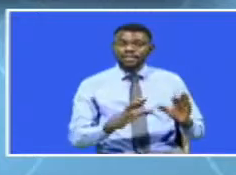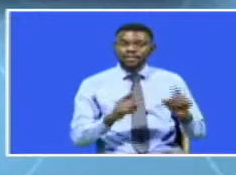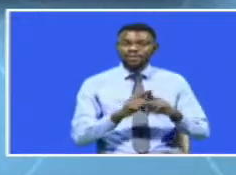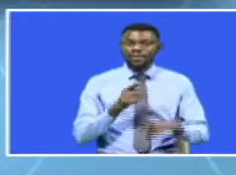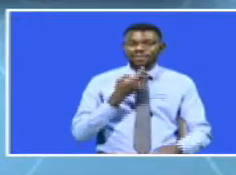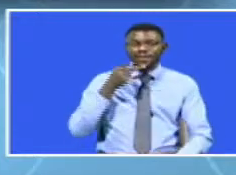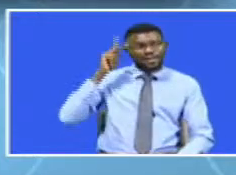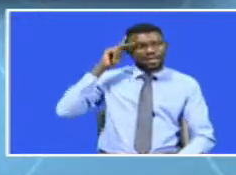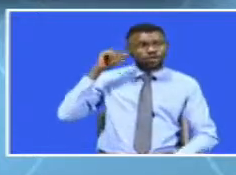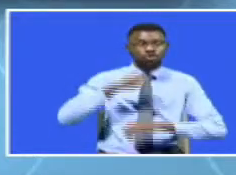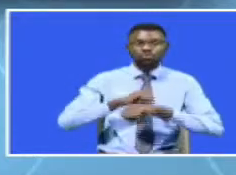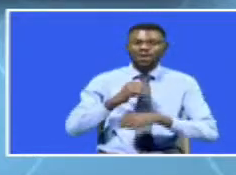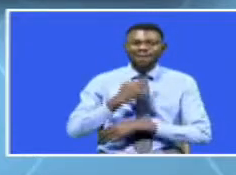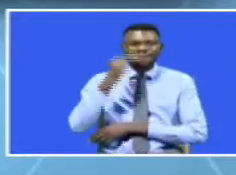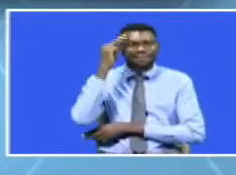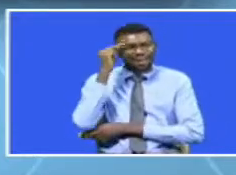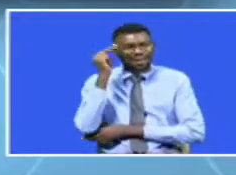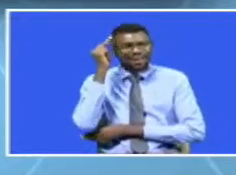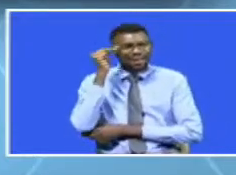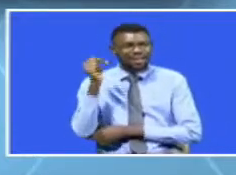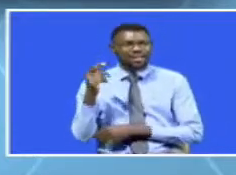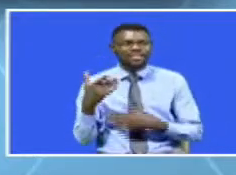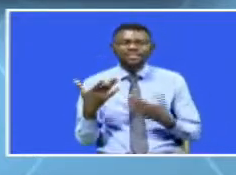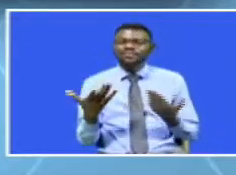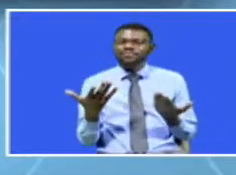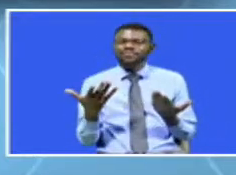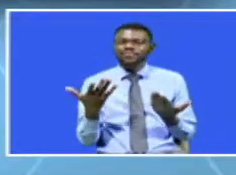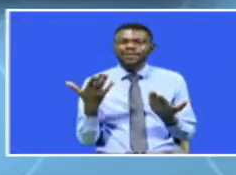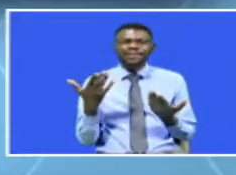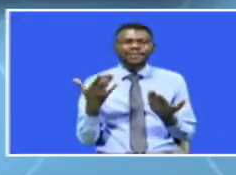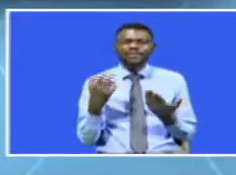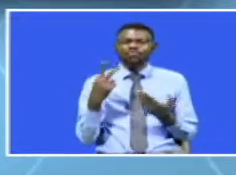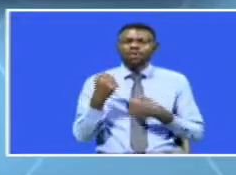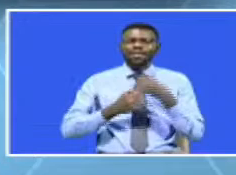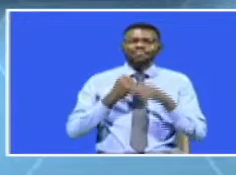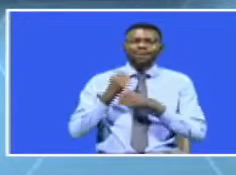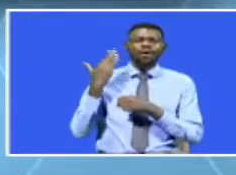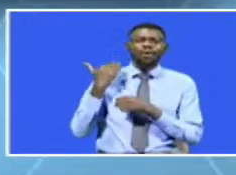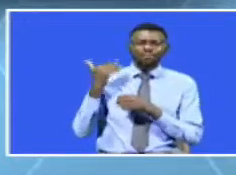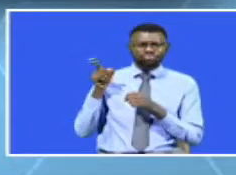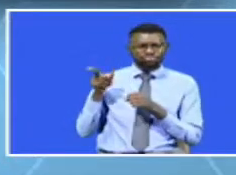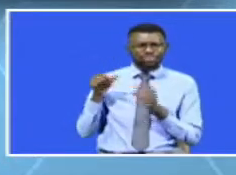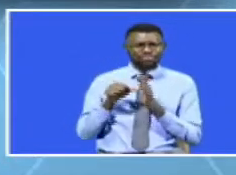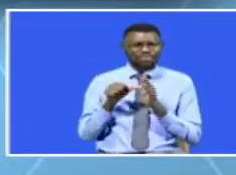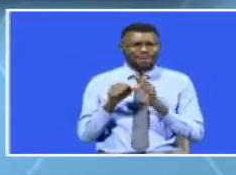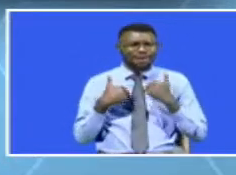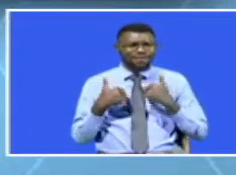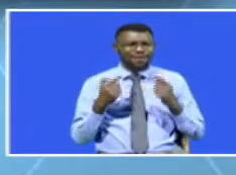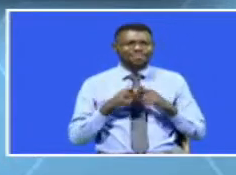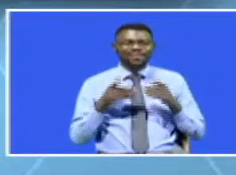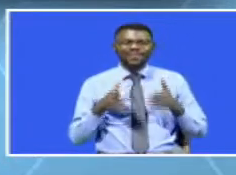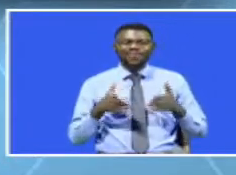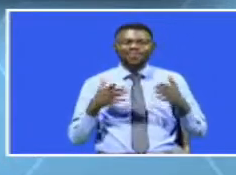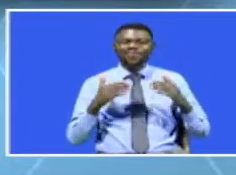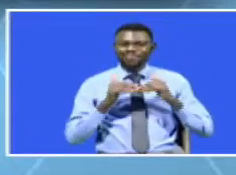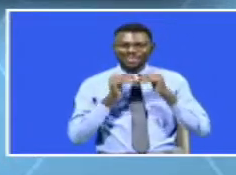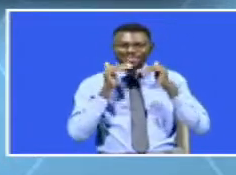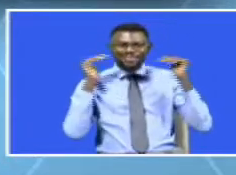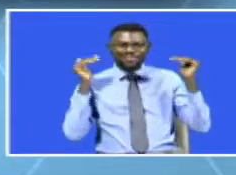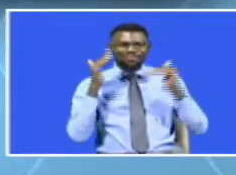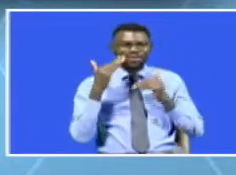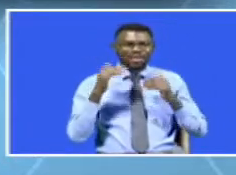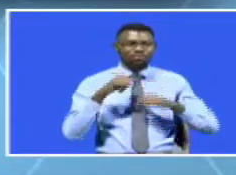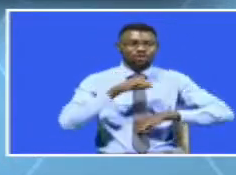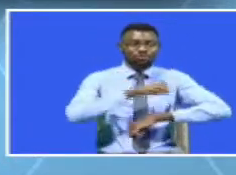in Narok County, which was destroyed by floods 2 years ago, have every reason to smile after it was well rebuilt. The